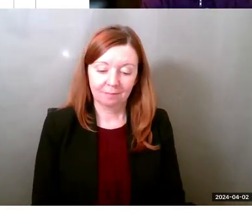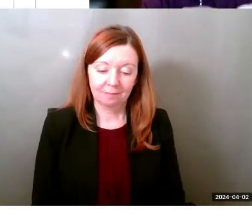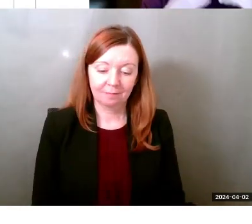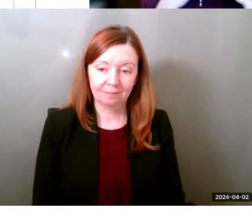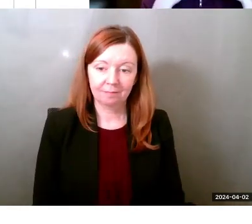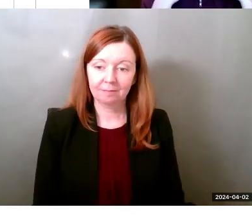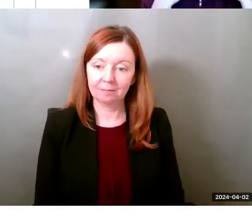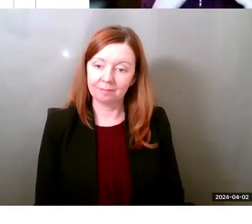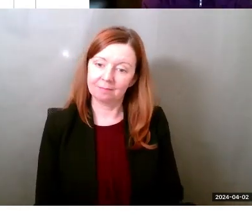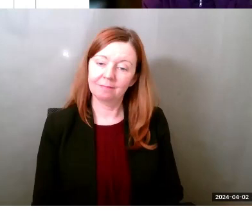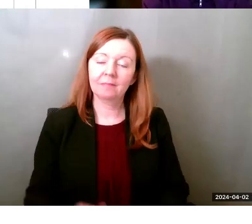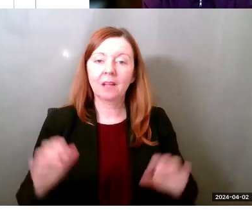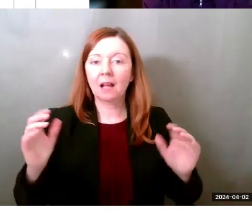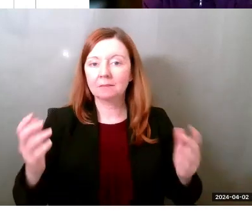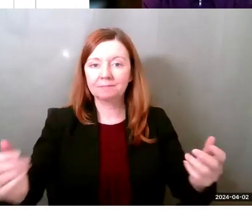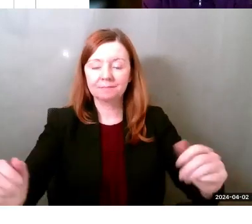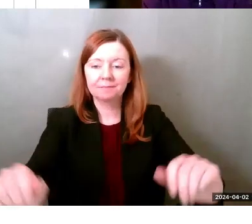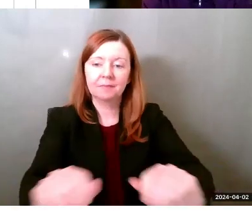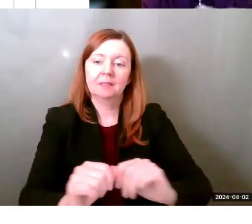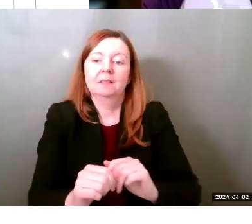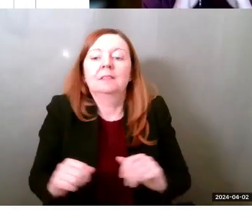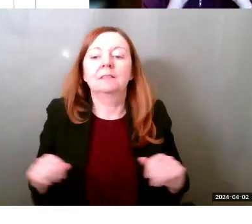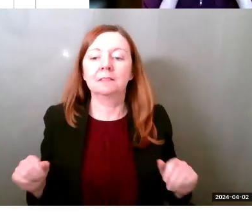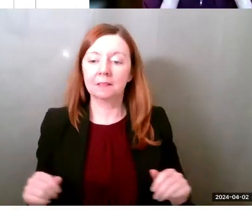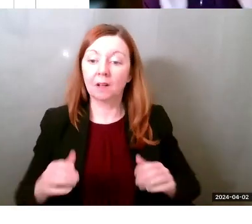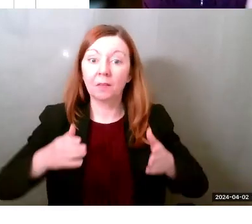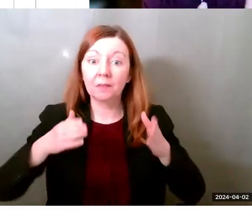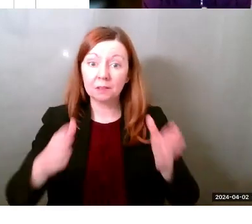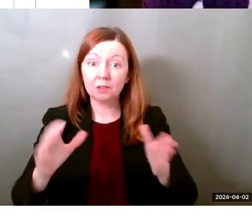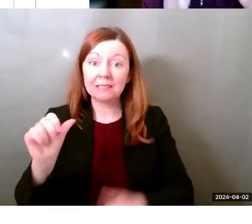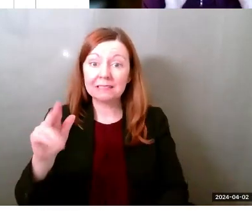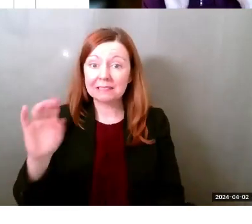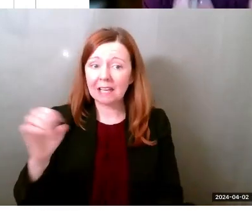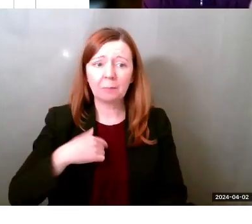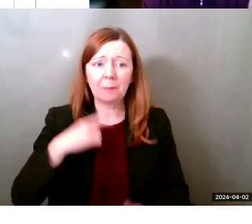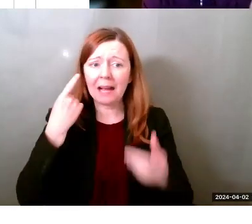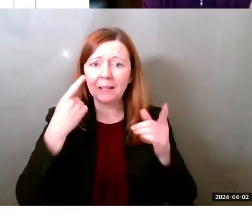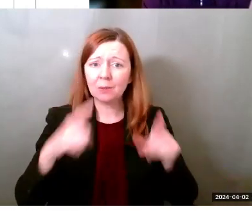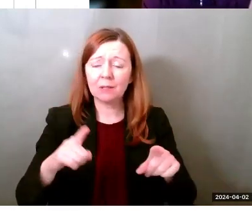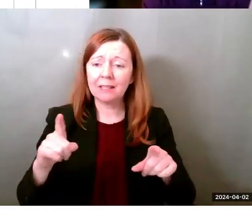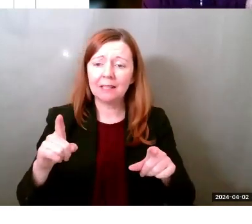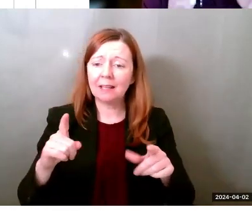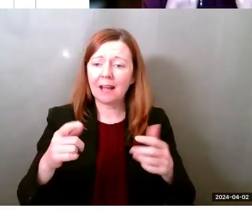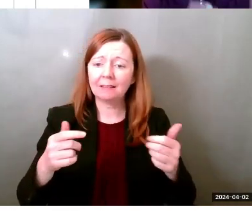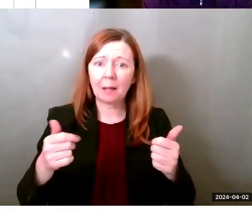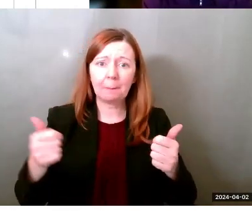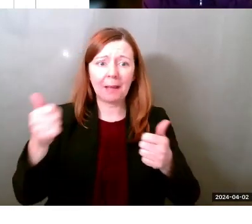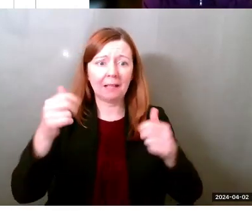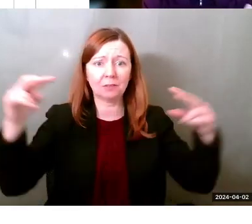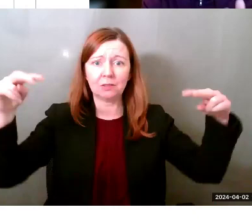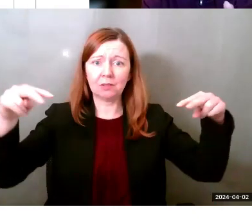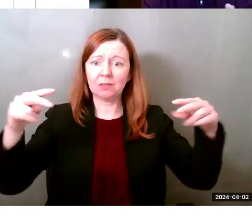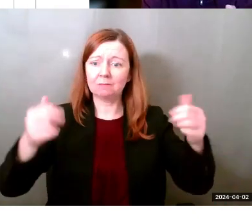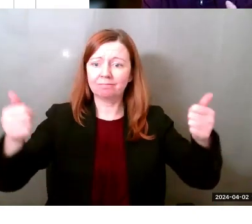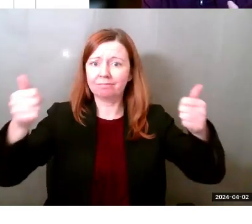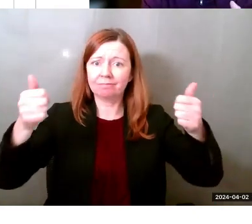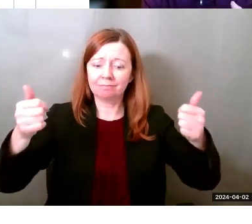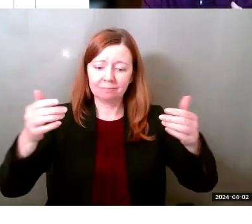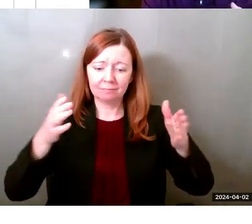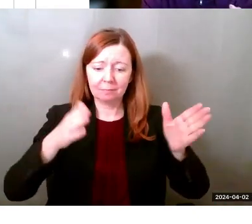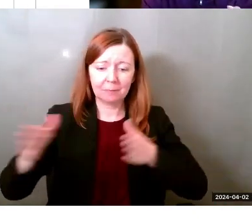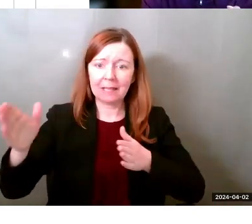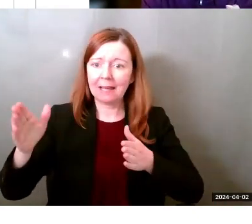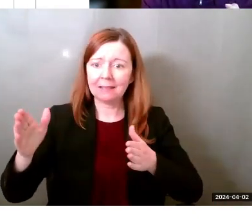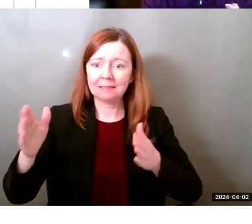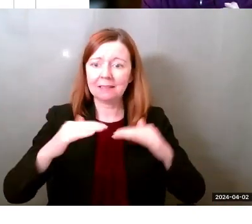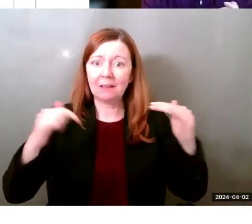I mean, I guess I could say, what, you know, the streetscape, I agree. You know, at a master plan level, I want to be kind of, you know,